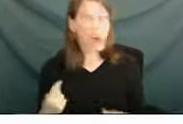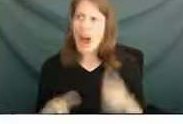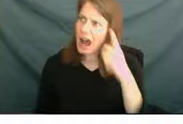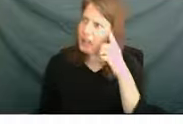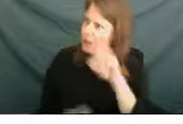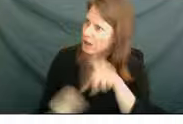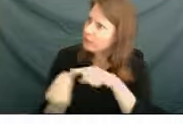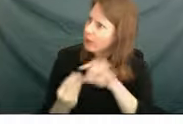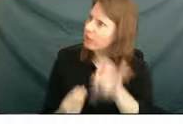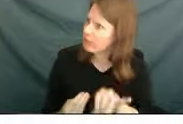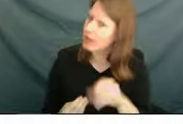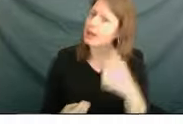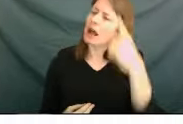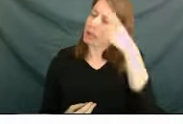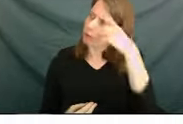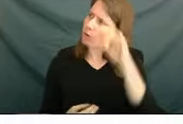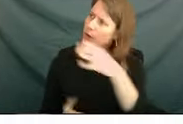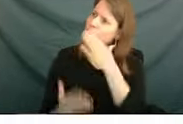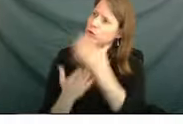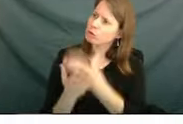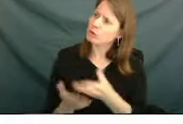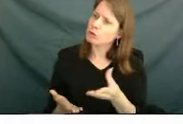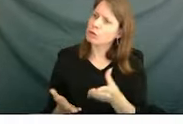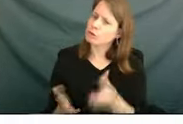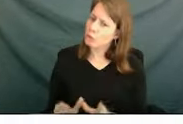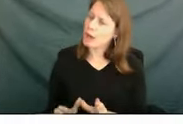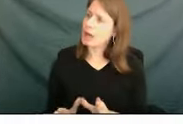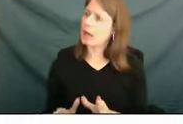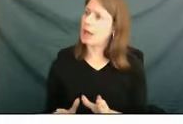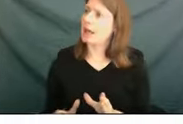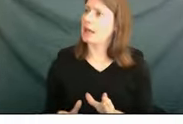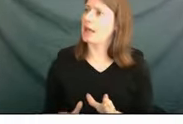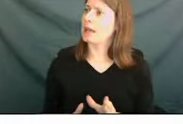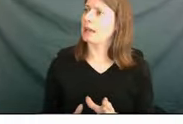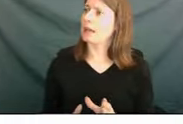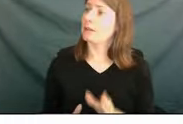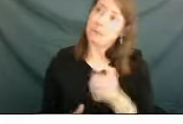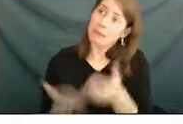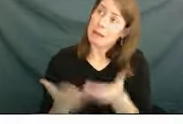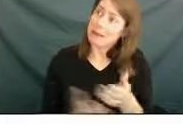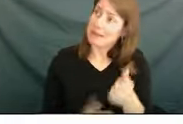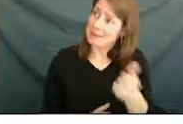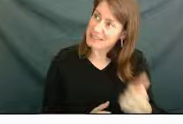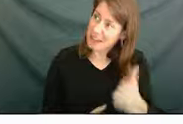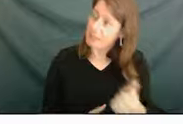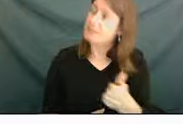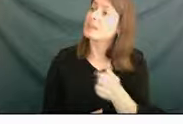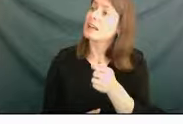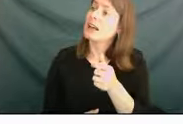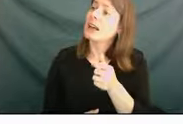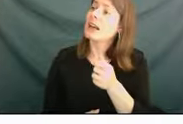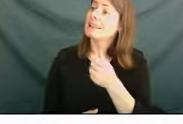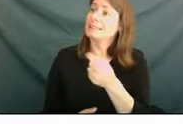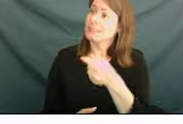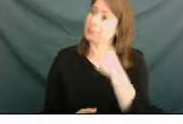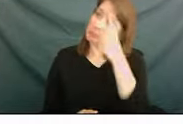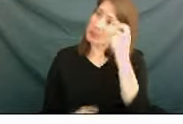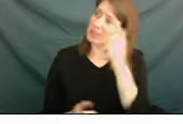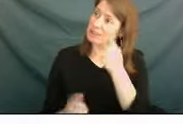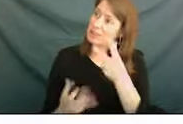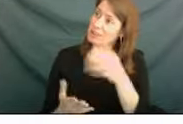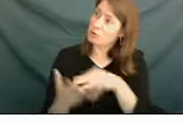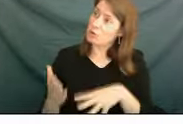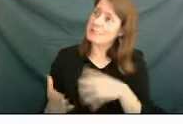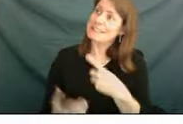barrier between I can say it but I can't write it down. If you could rewind it and play it back again and again. Yes. So I guess there are things like that that I